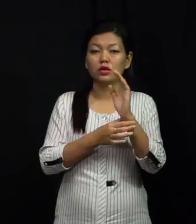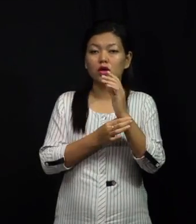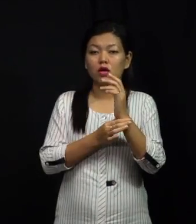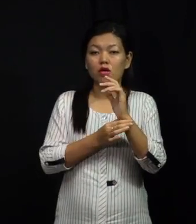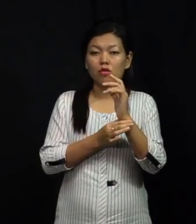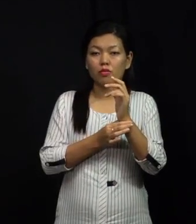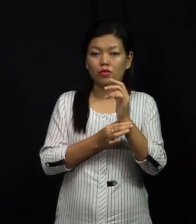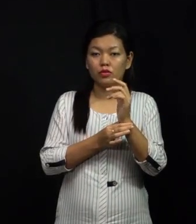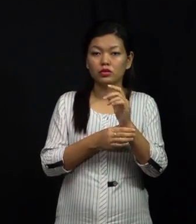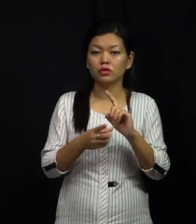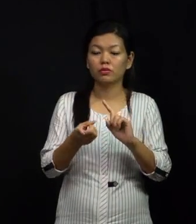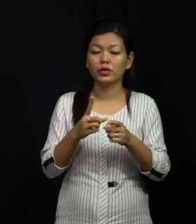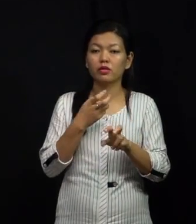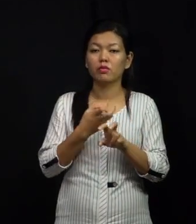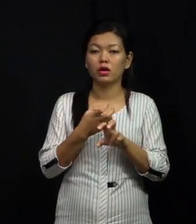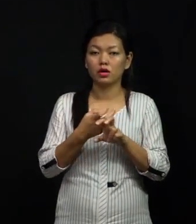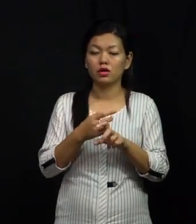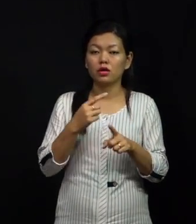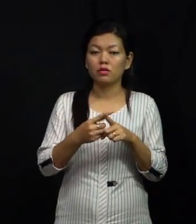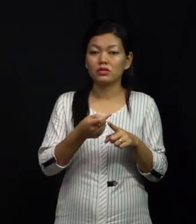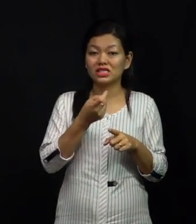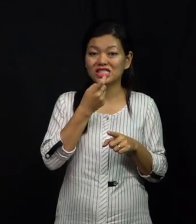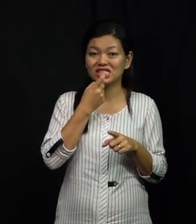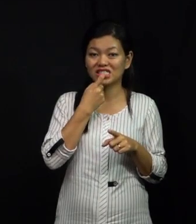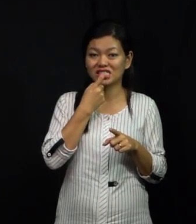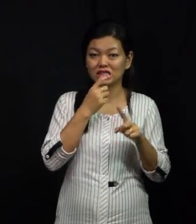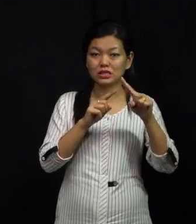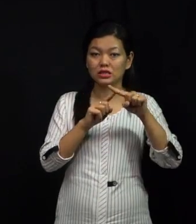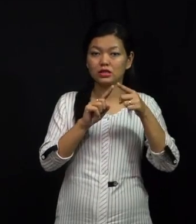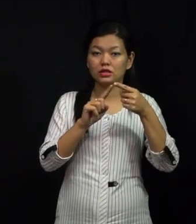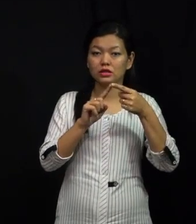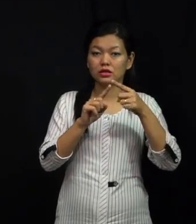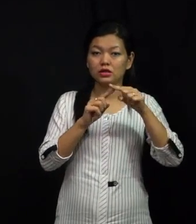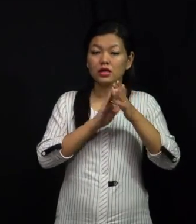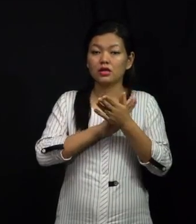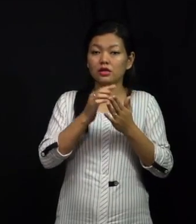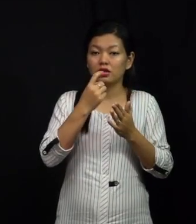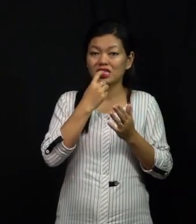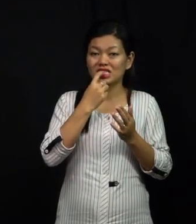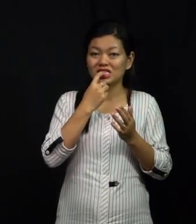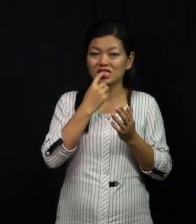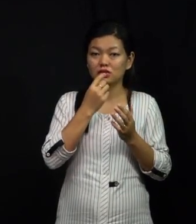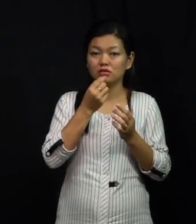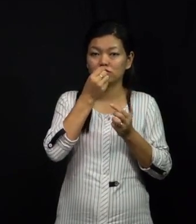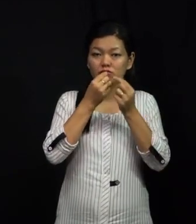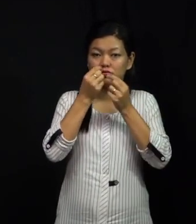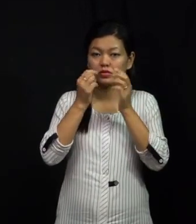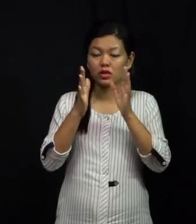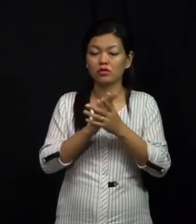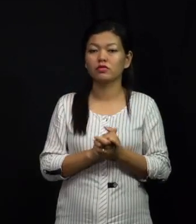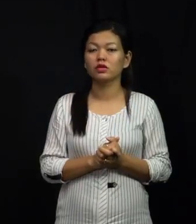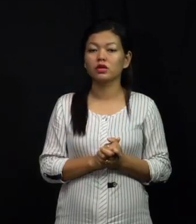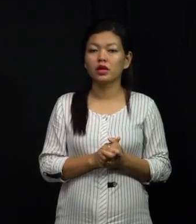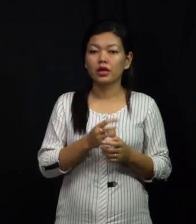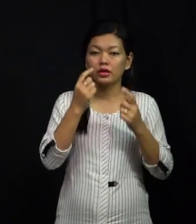grown during this stage, and then the nervous system and the eye also develops during this stage.